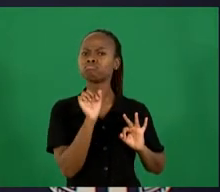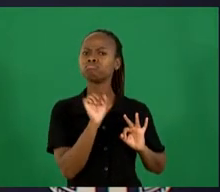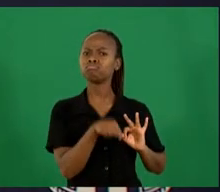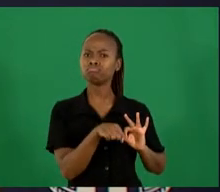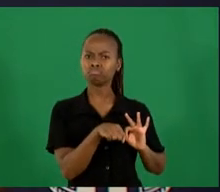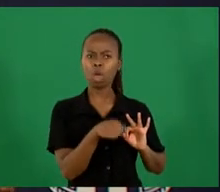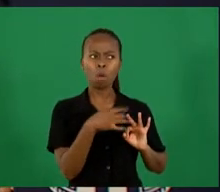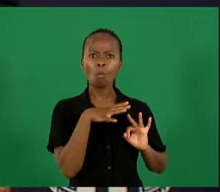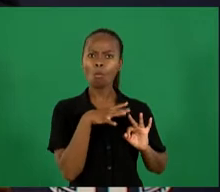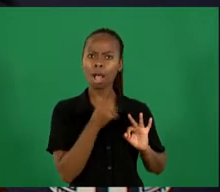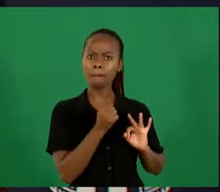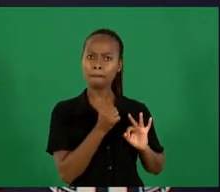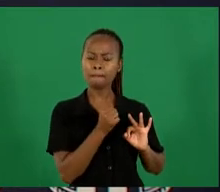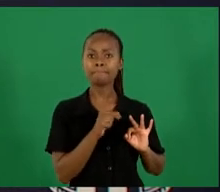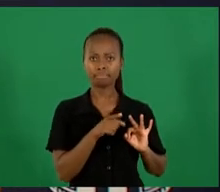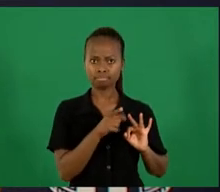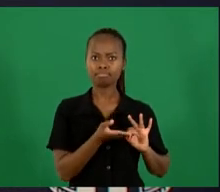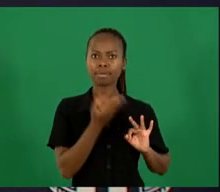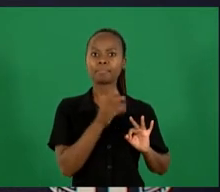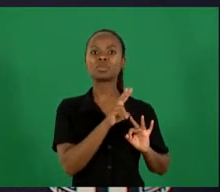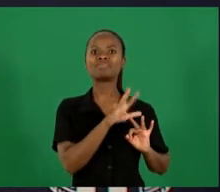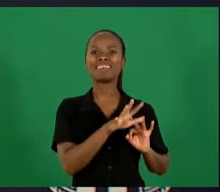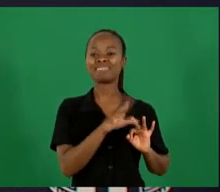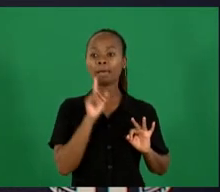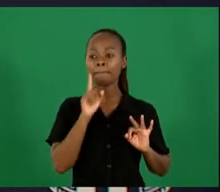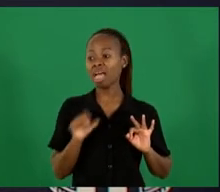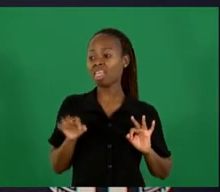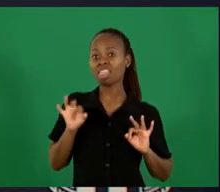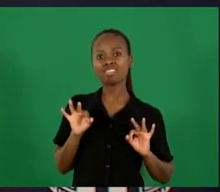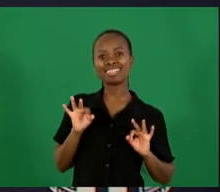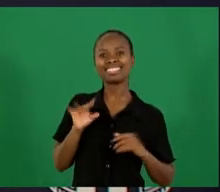a 50 basis points increase.